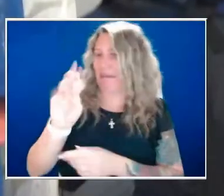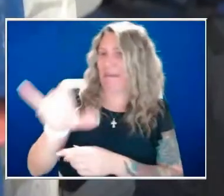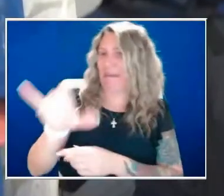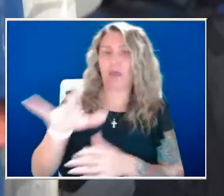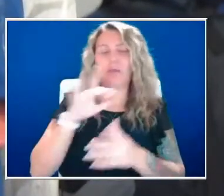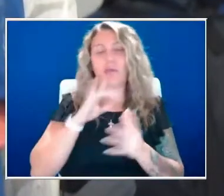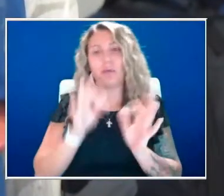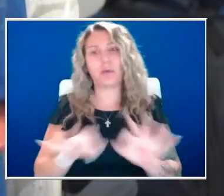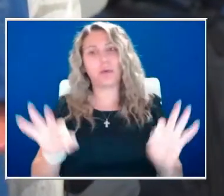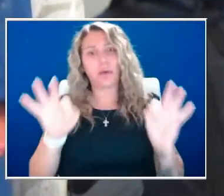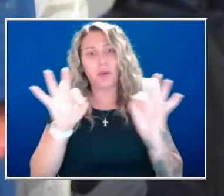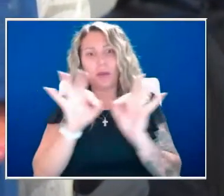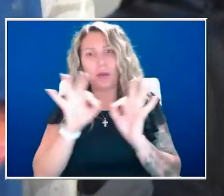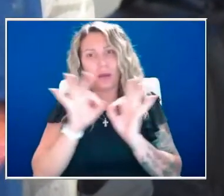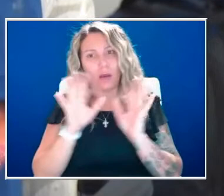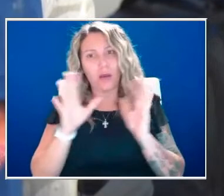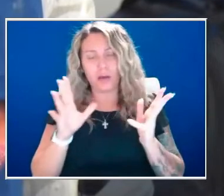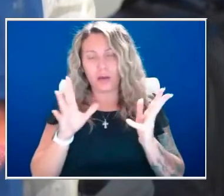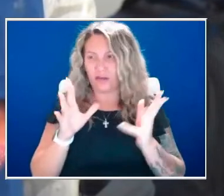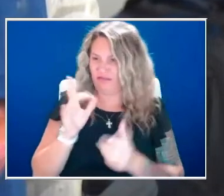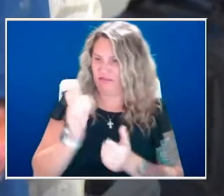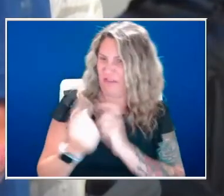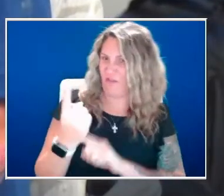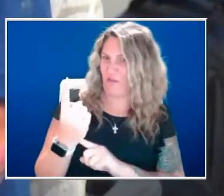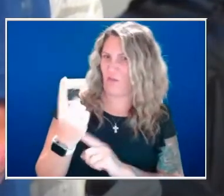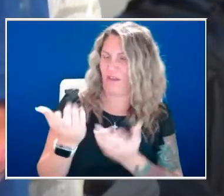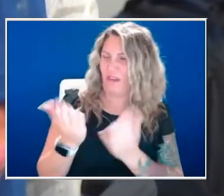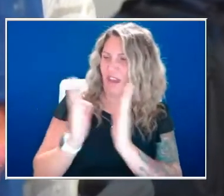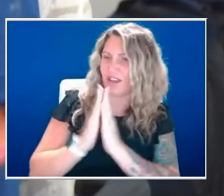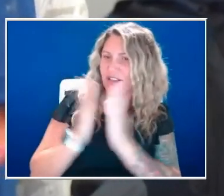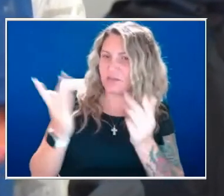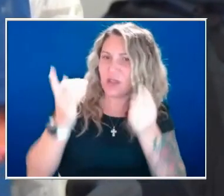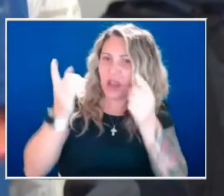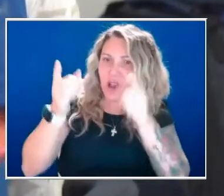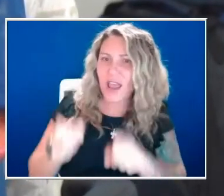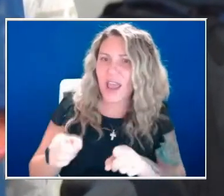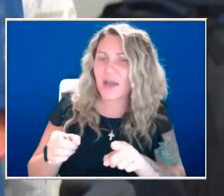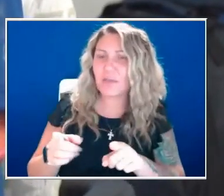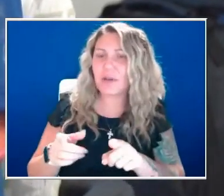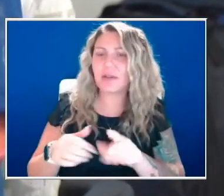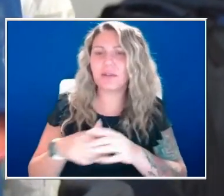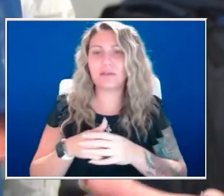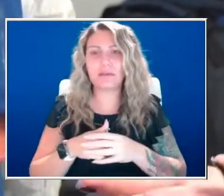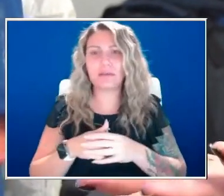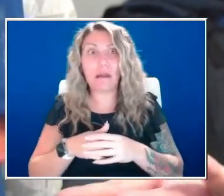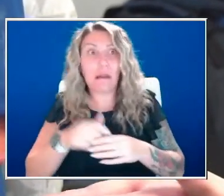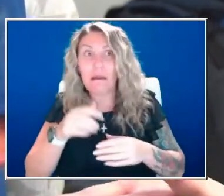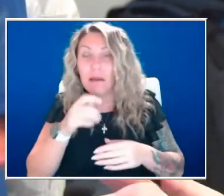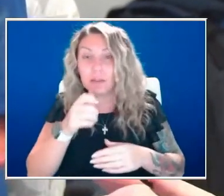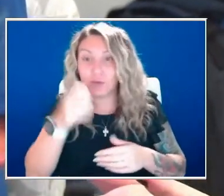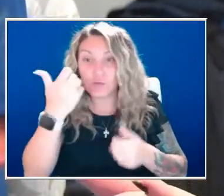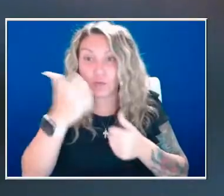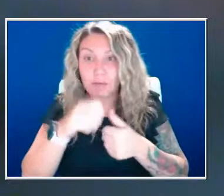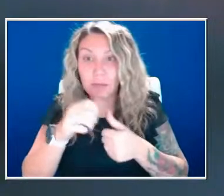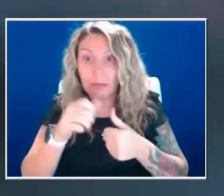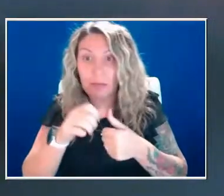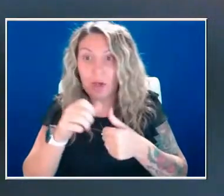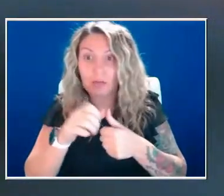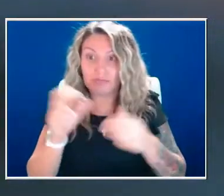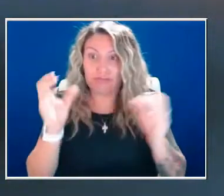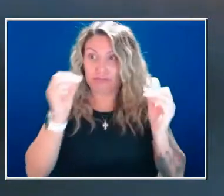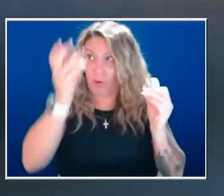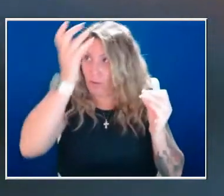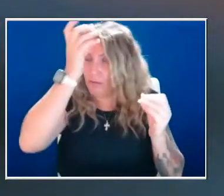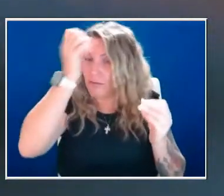Everybody asking what happened, and I was like, I don't remember. I don't have a memory for it. Amy has